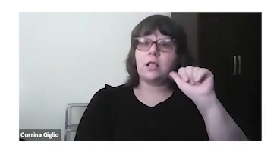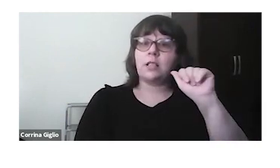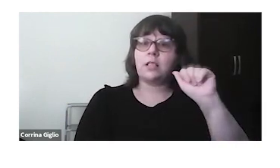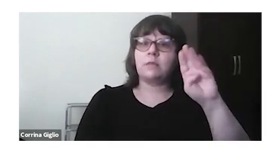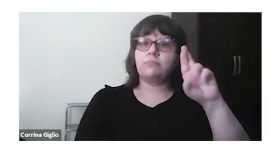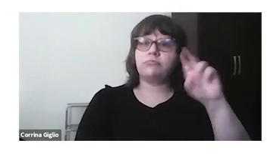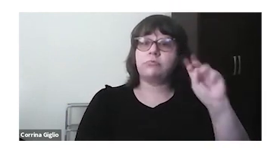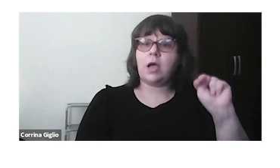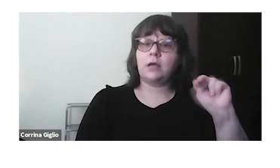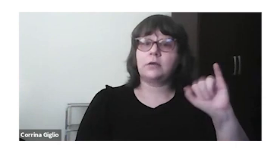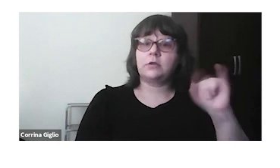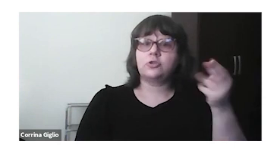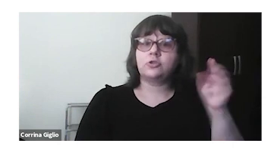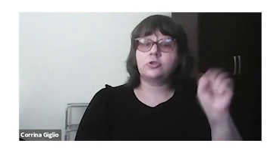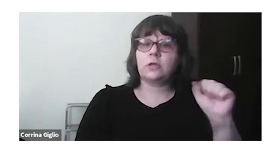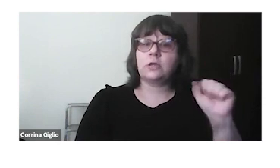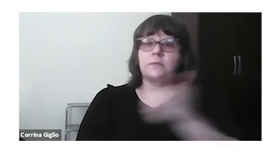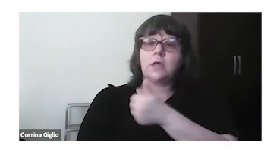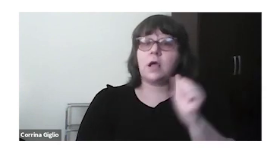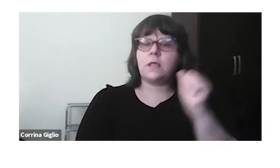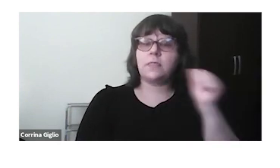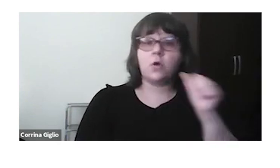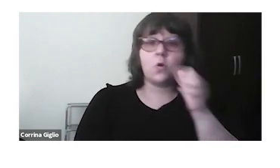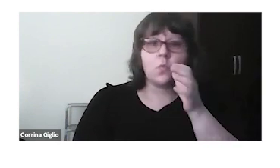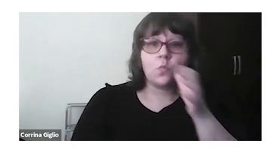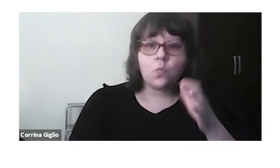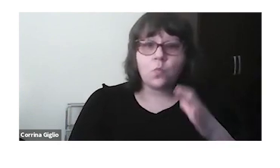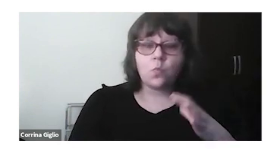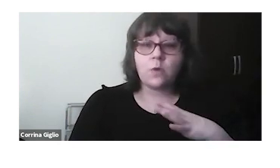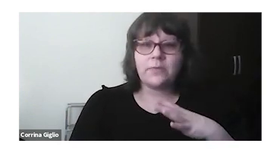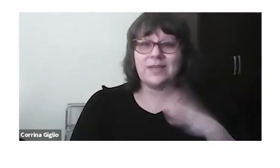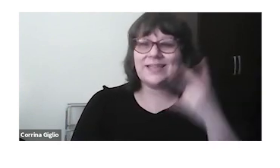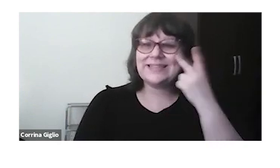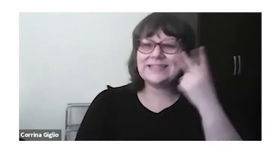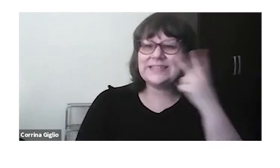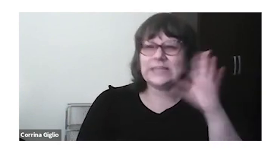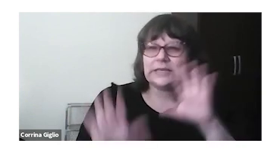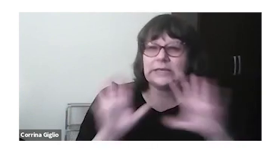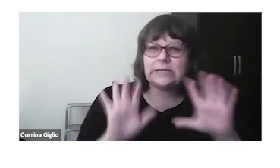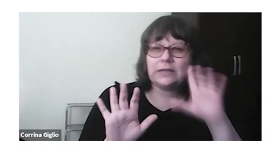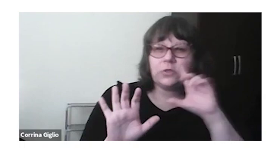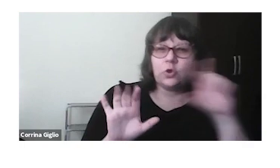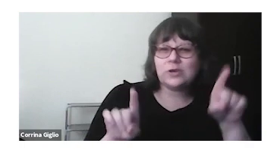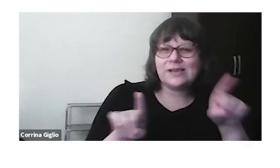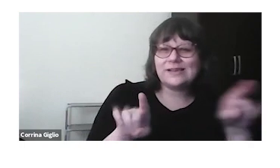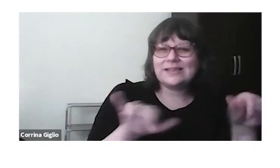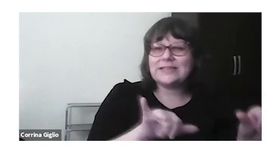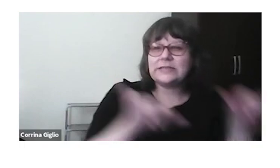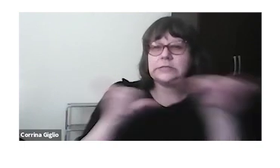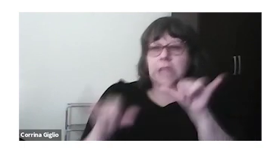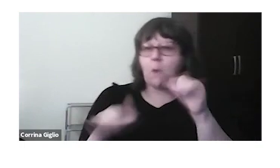Bündchen, shot by Annie Leibovitz. And as you can see, it looks very similar